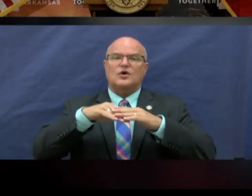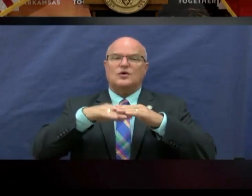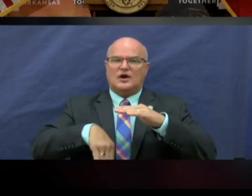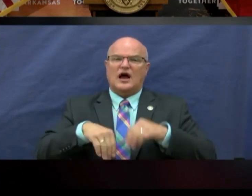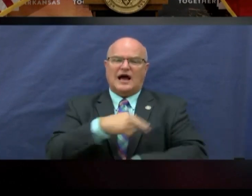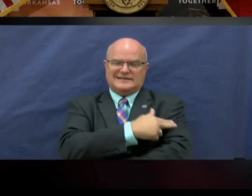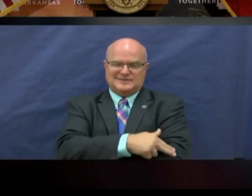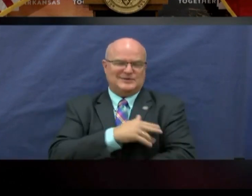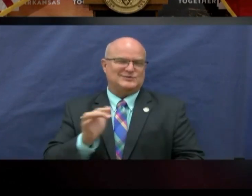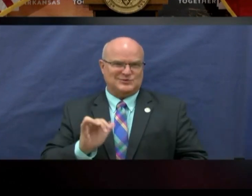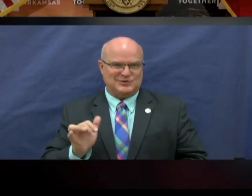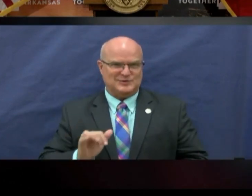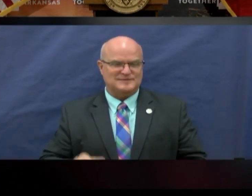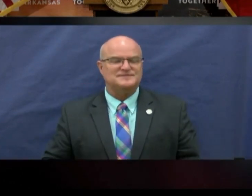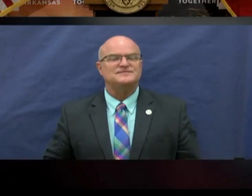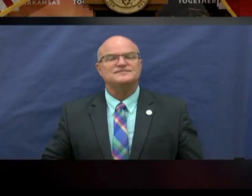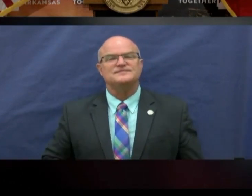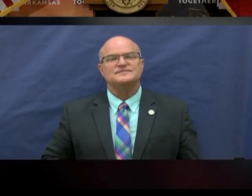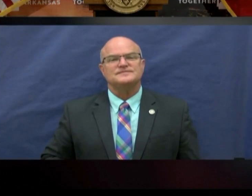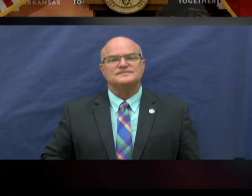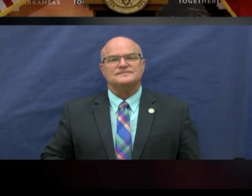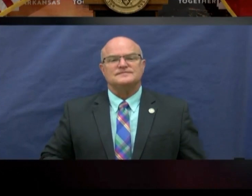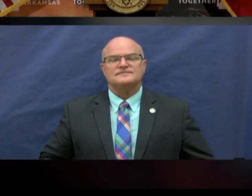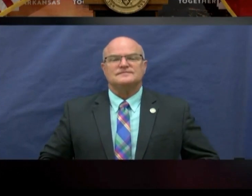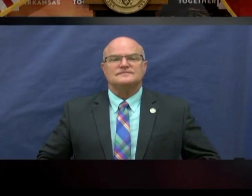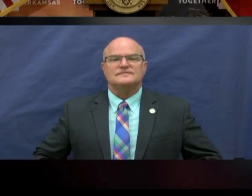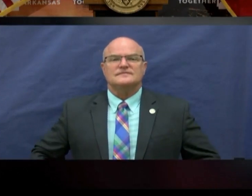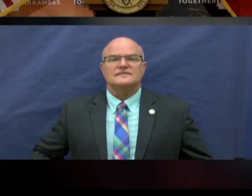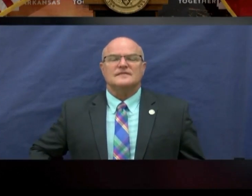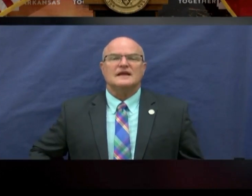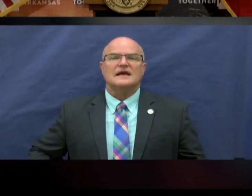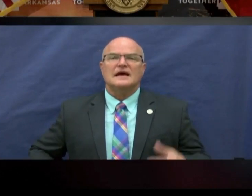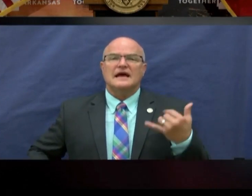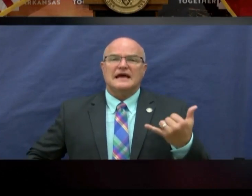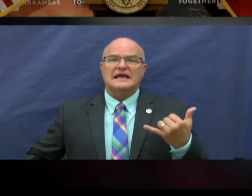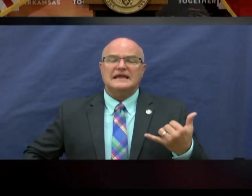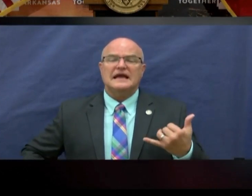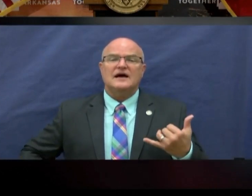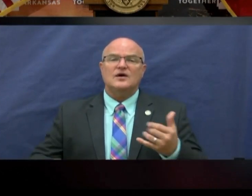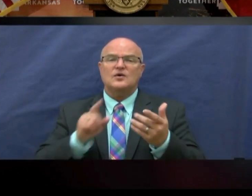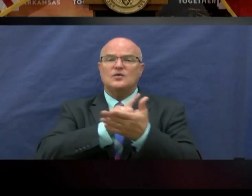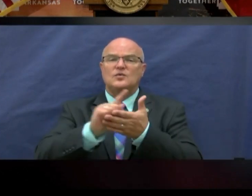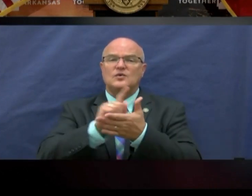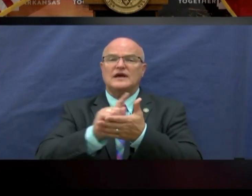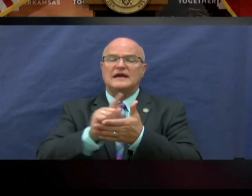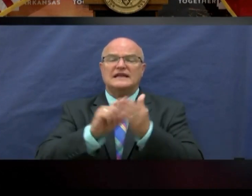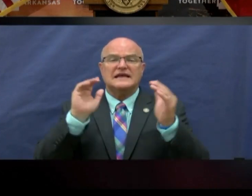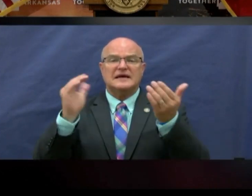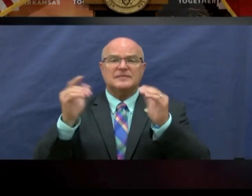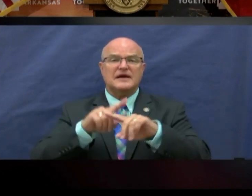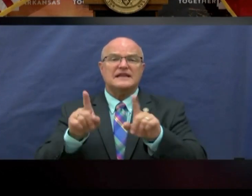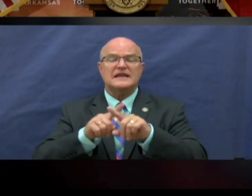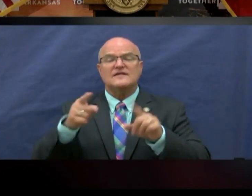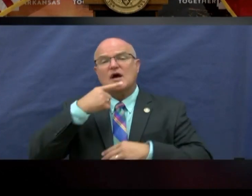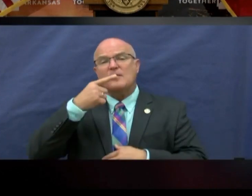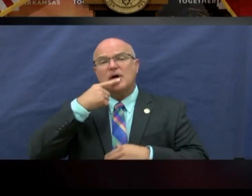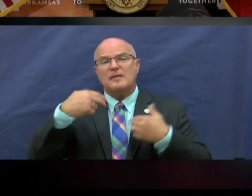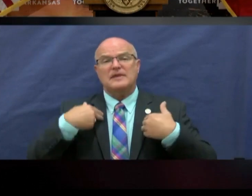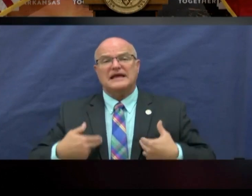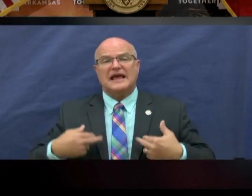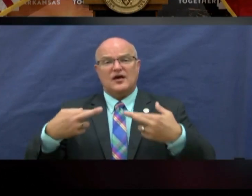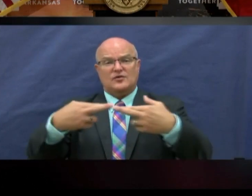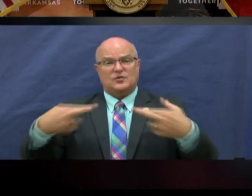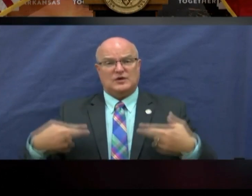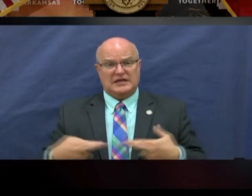hospitalizations. And then you'll see what we like to do weekly is to compare the different public health